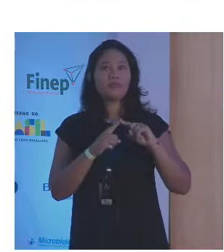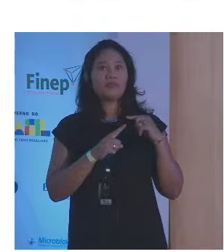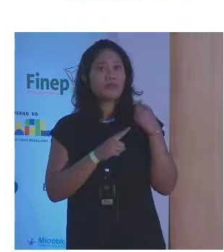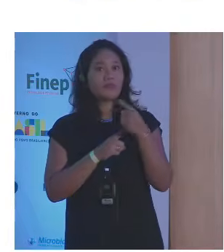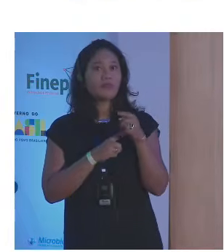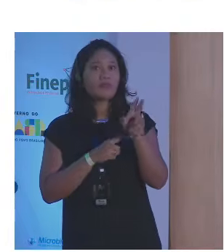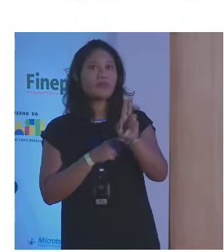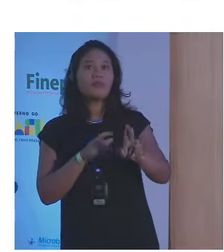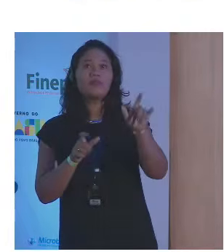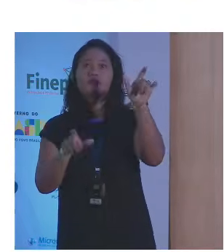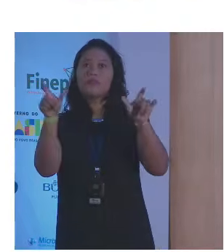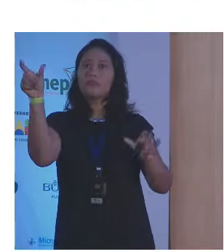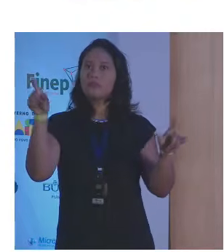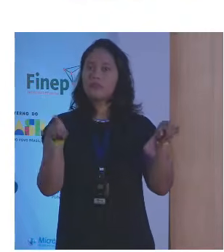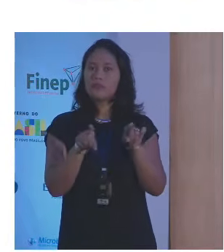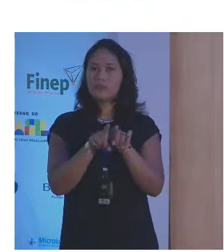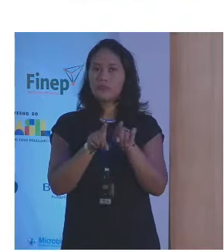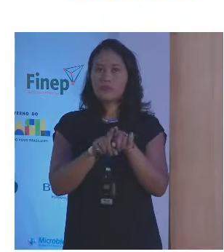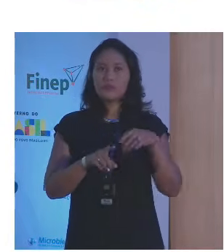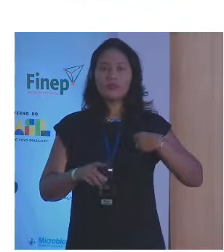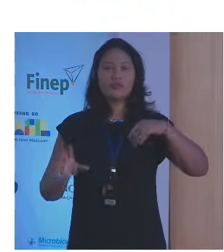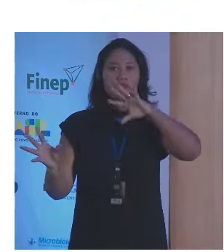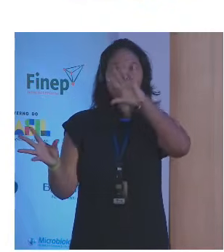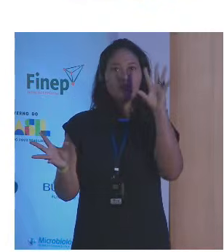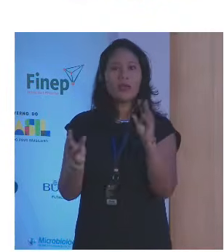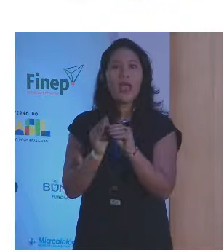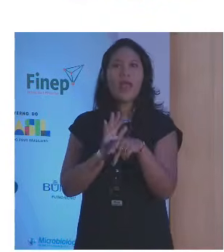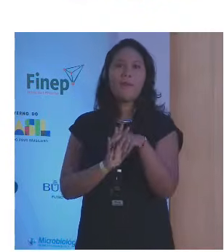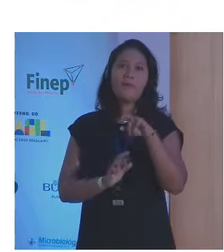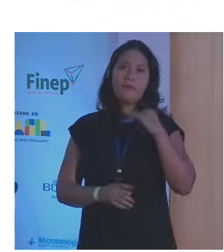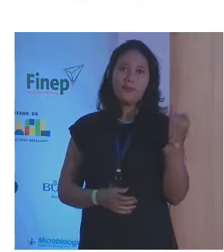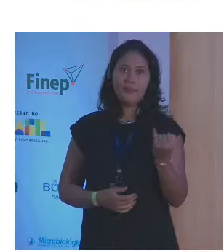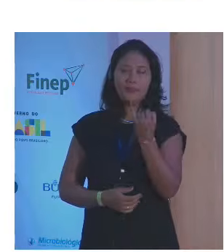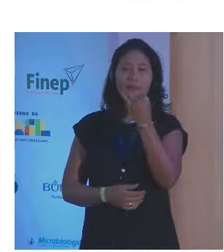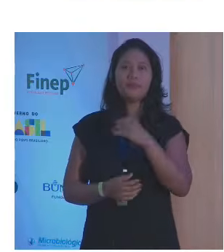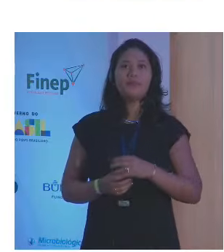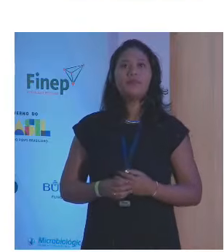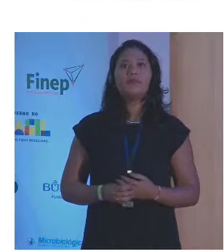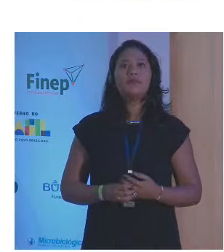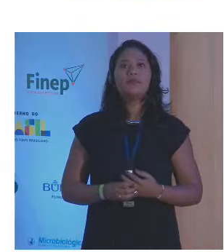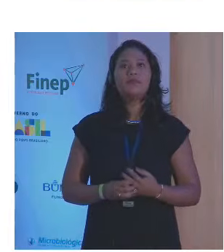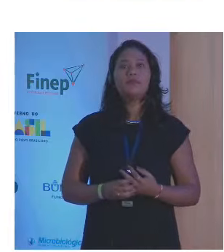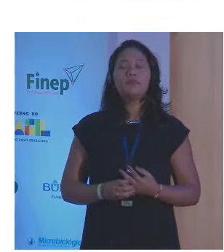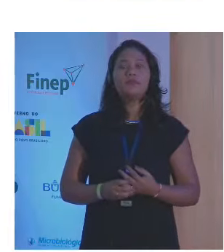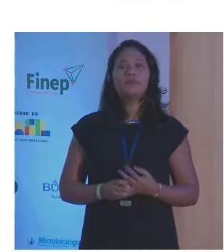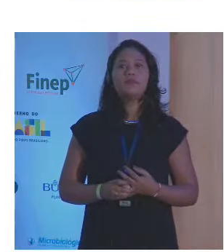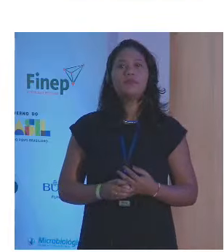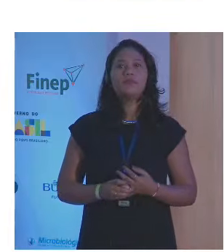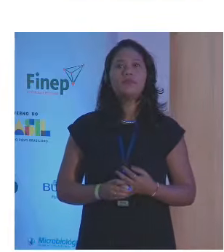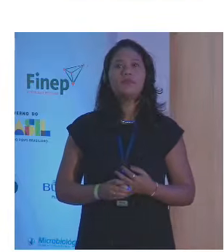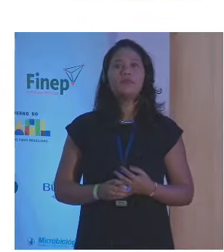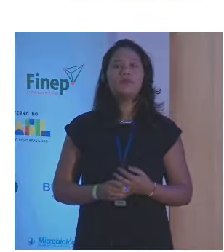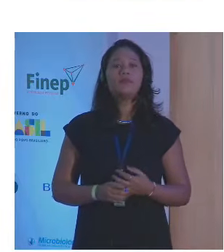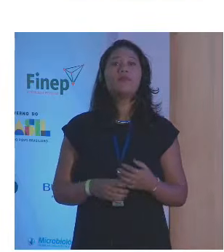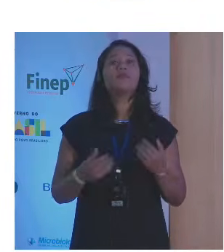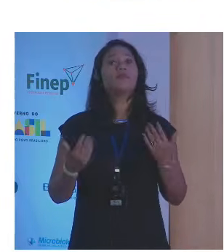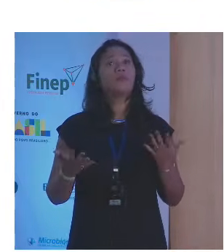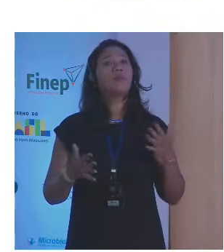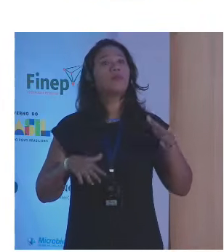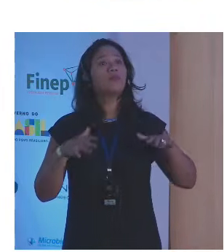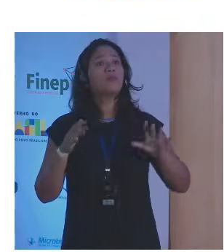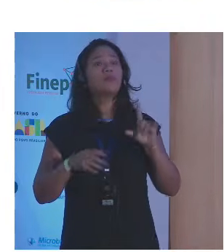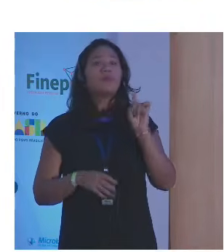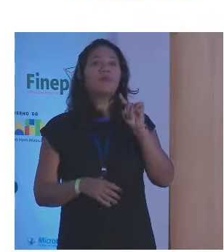is super fragmented. This is super vast. So maybe we should focus on this